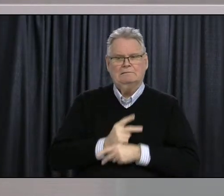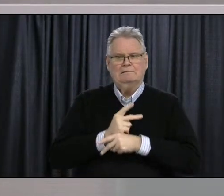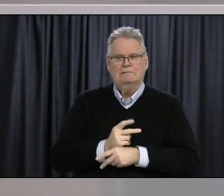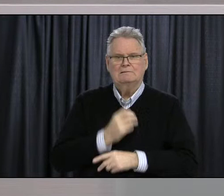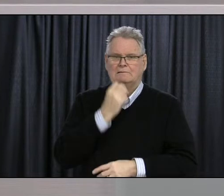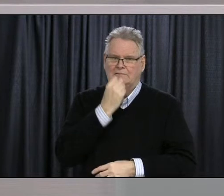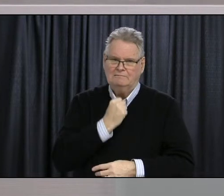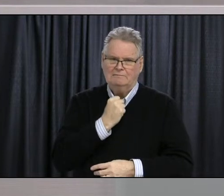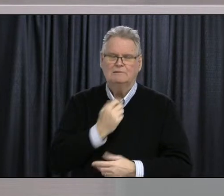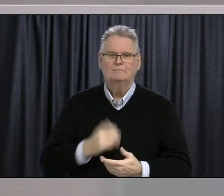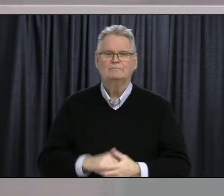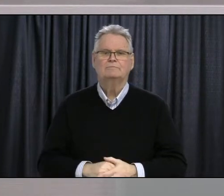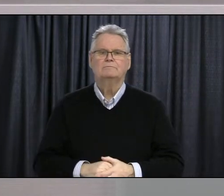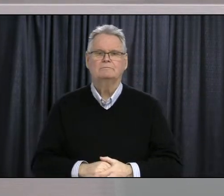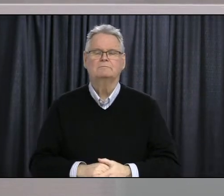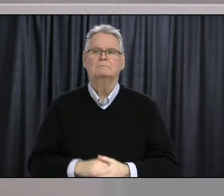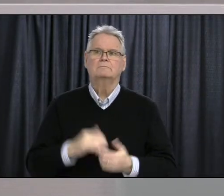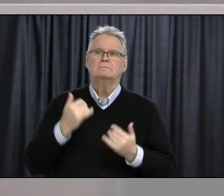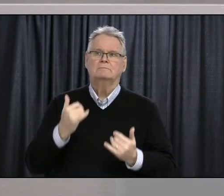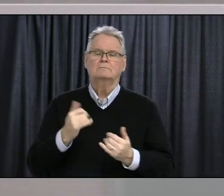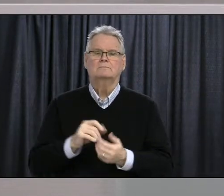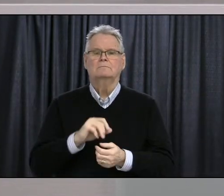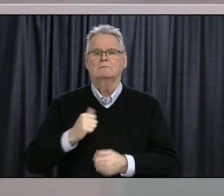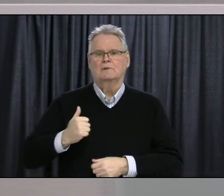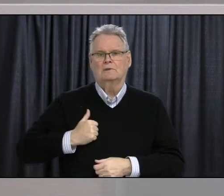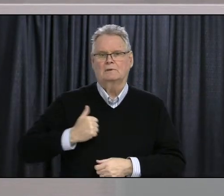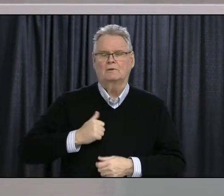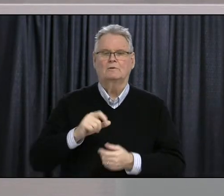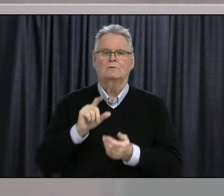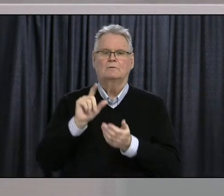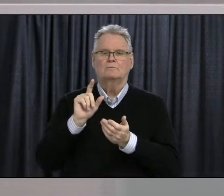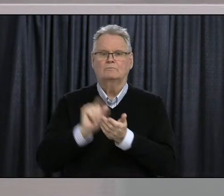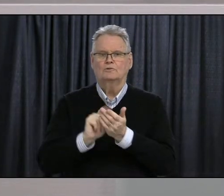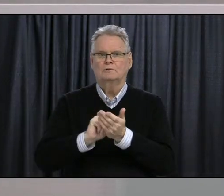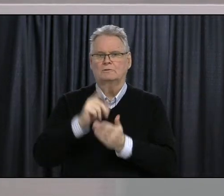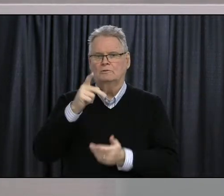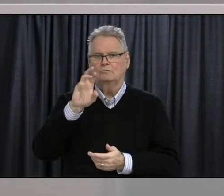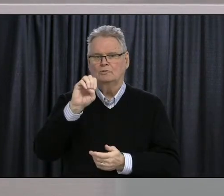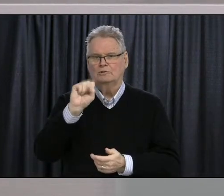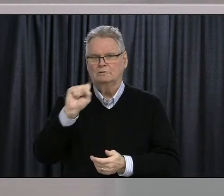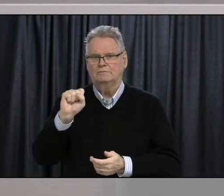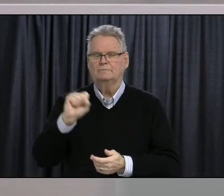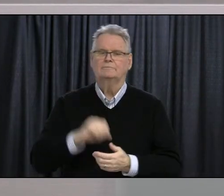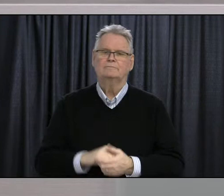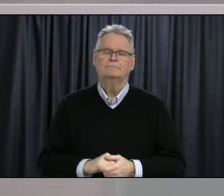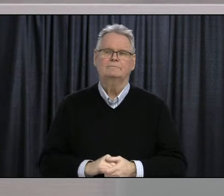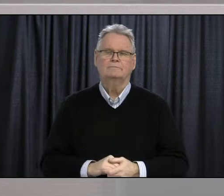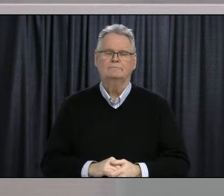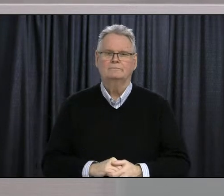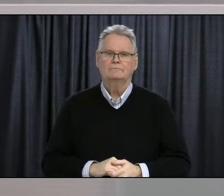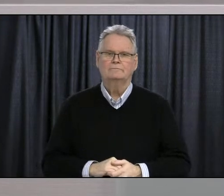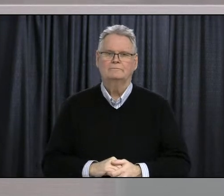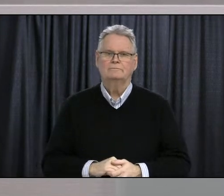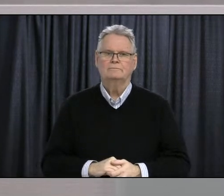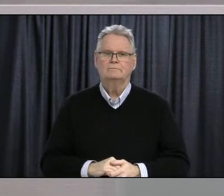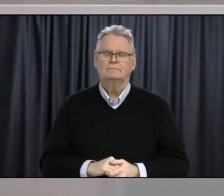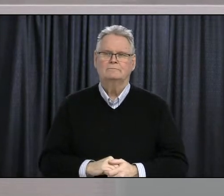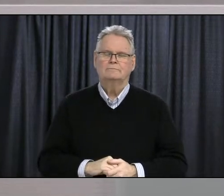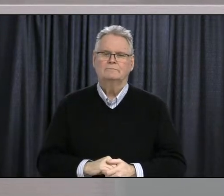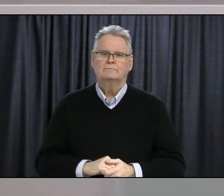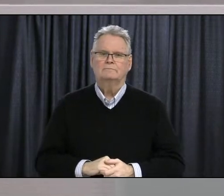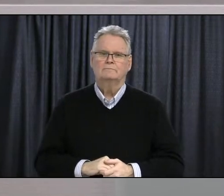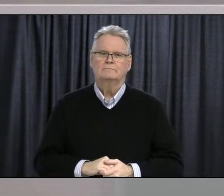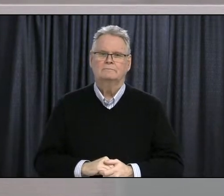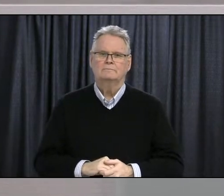Press. Do you have a final question? Yes, I'm just wondering, the last time we had a